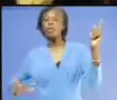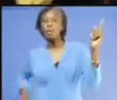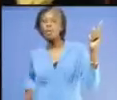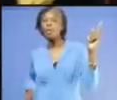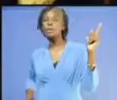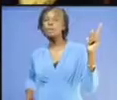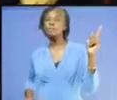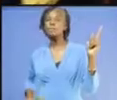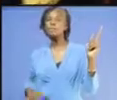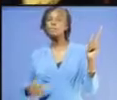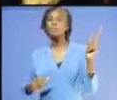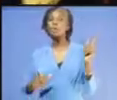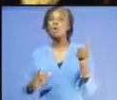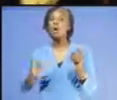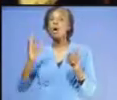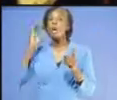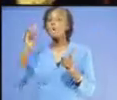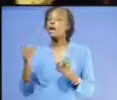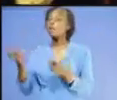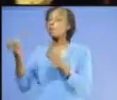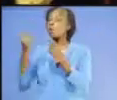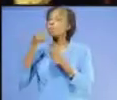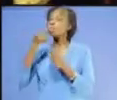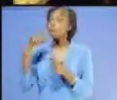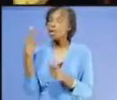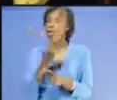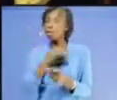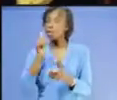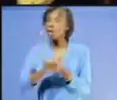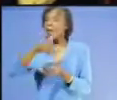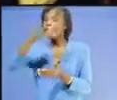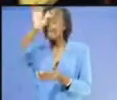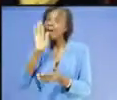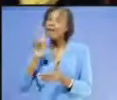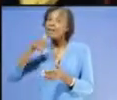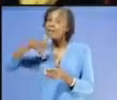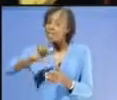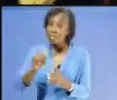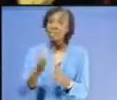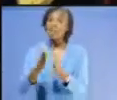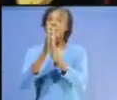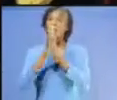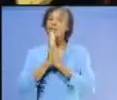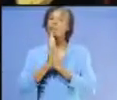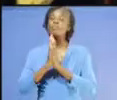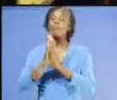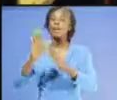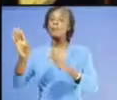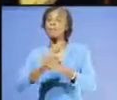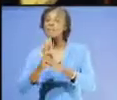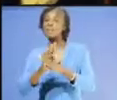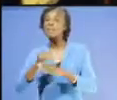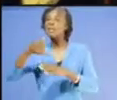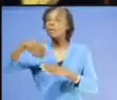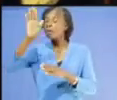He's still in the prayer hearing business. He's still in the soul saving business.